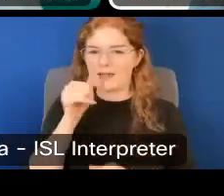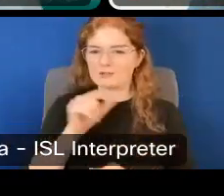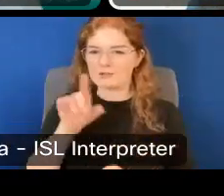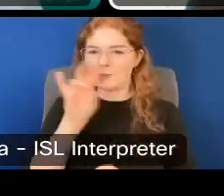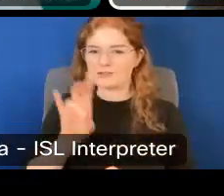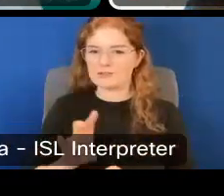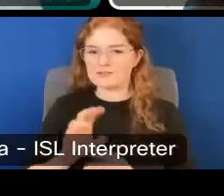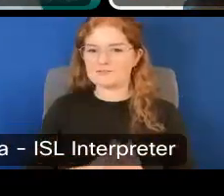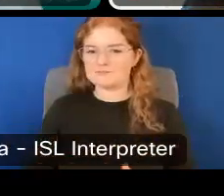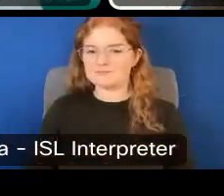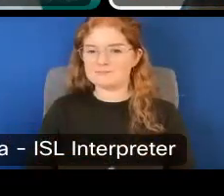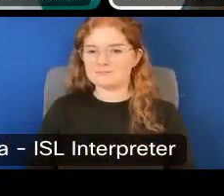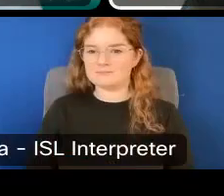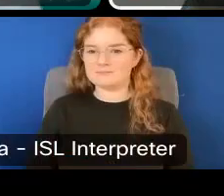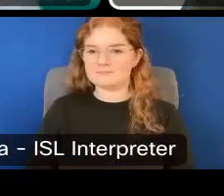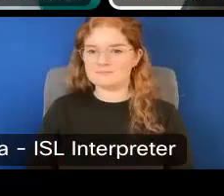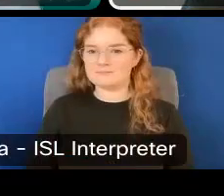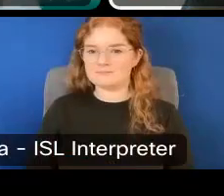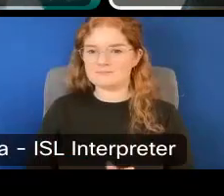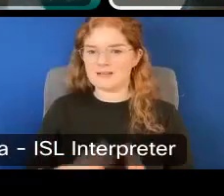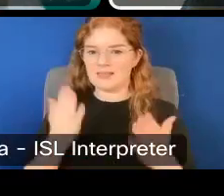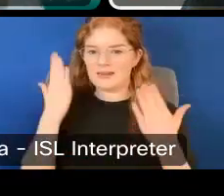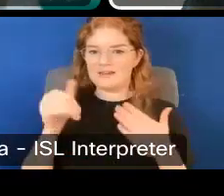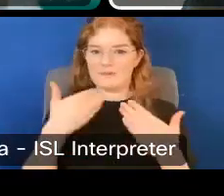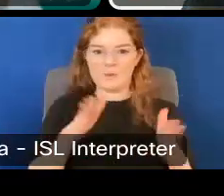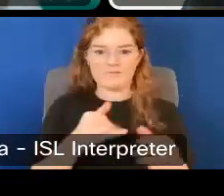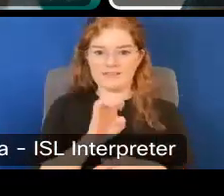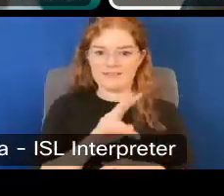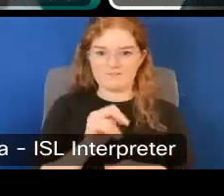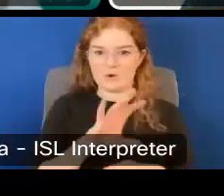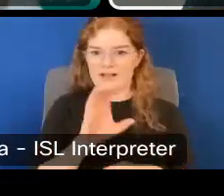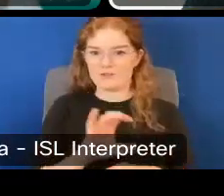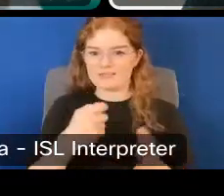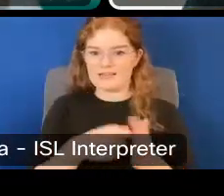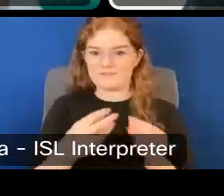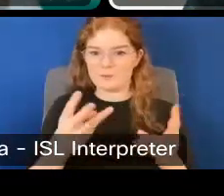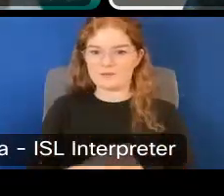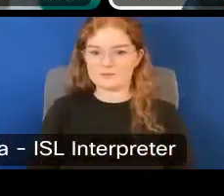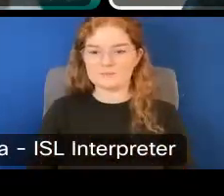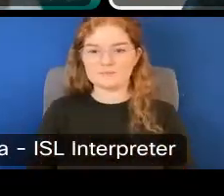the question, and I leave that open for Eve or Catherine to add anything to that as well.